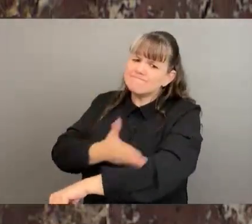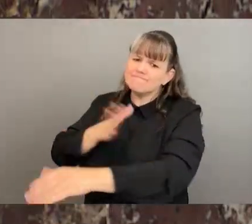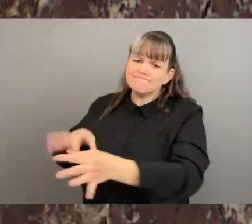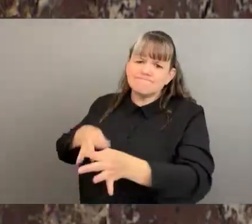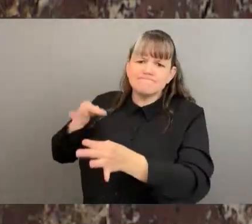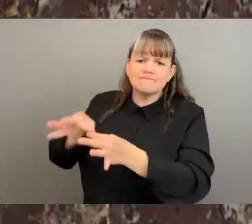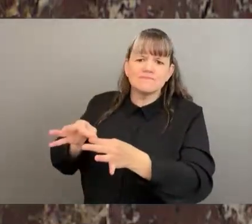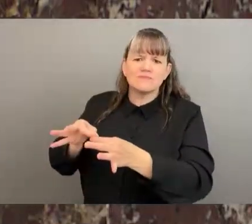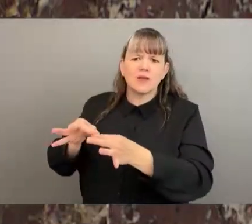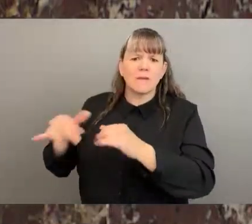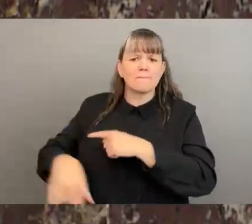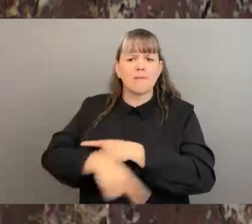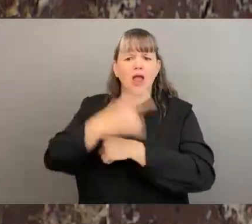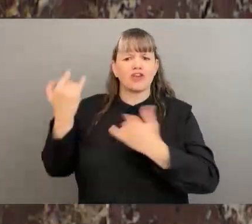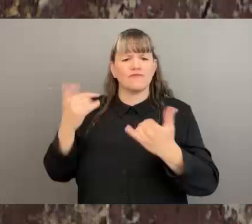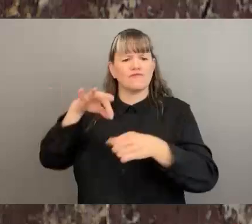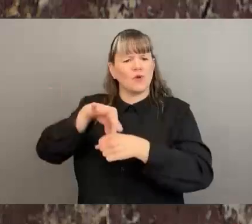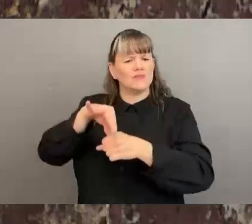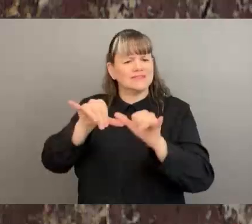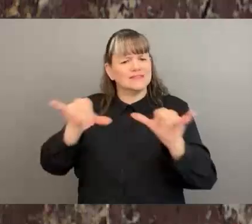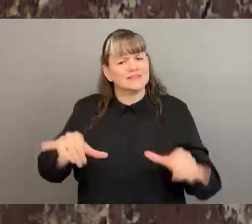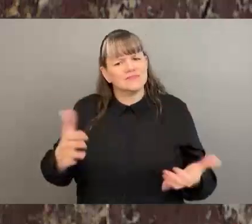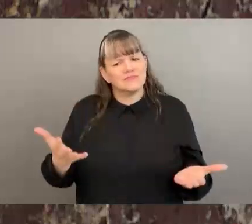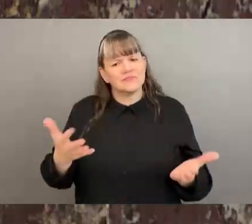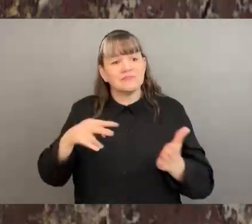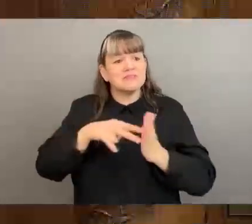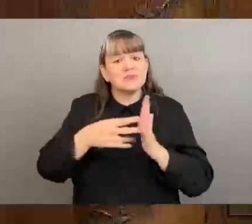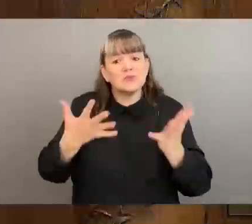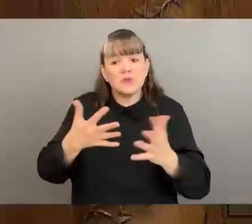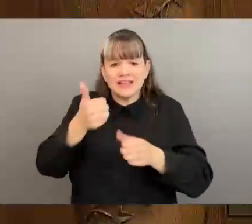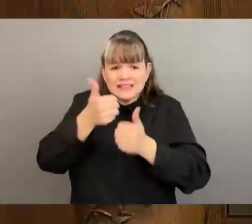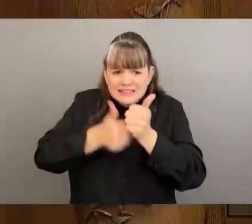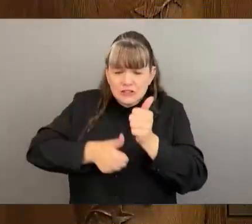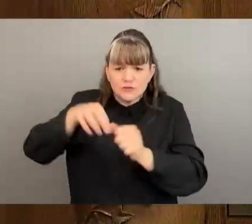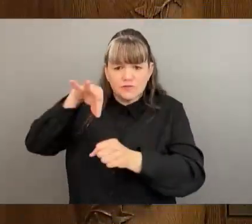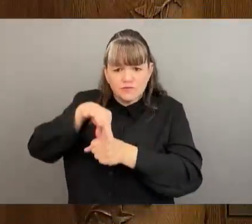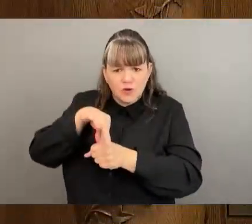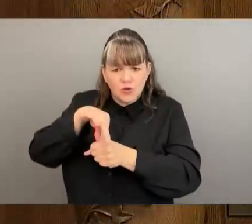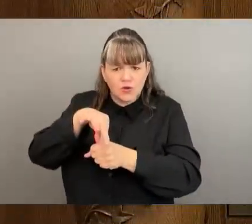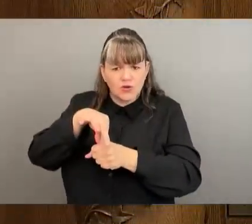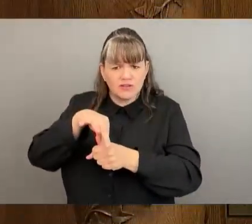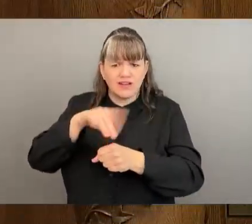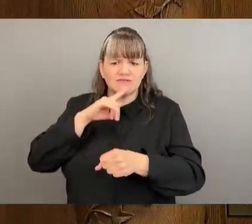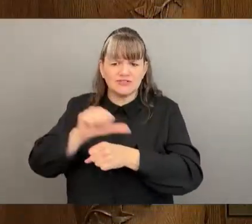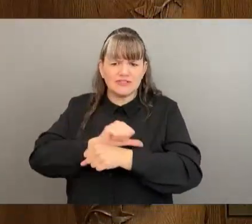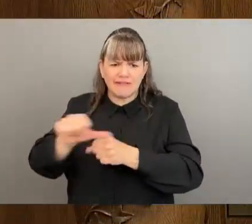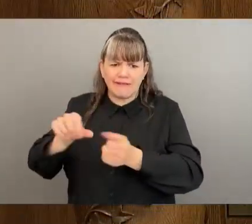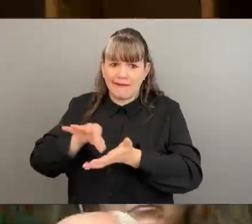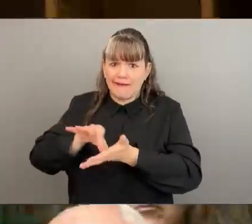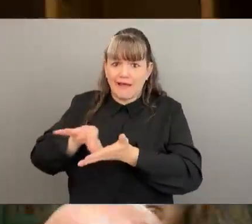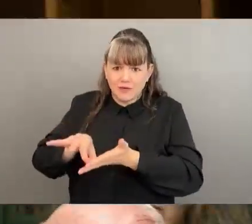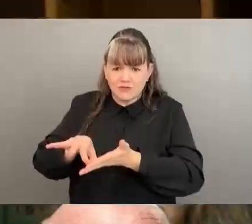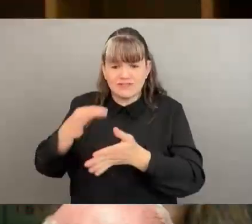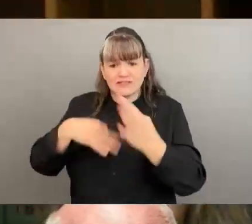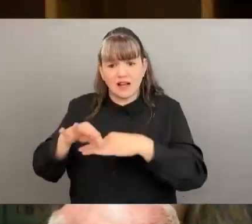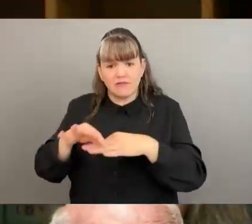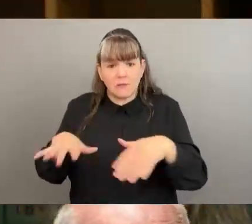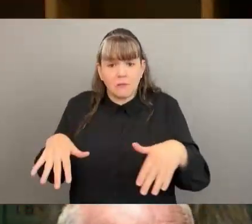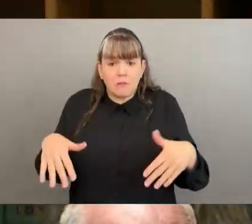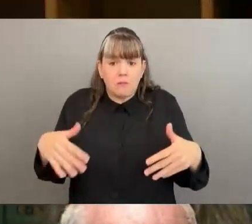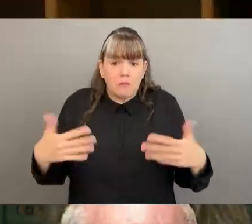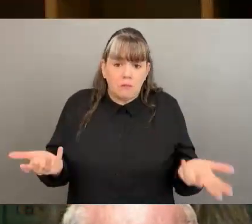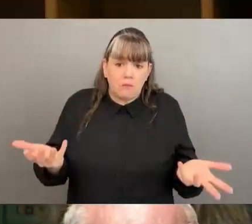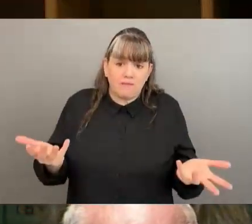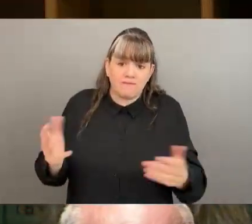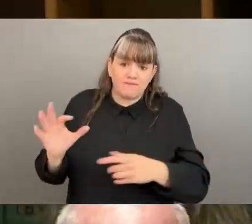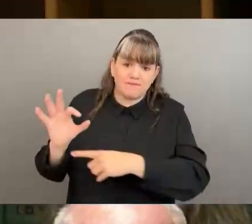person who makes the effort to vote. Attorney General. Thank you, Mr. Speaker. I want to thank the member for the